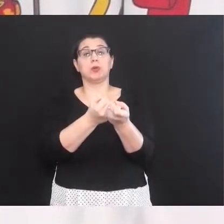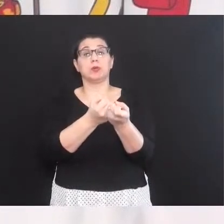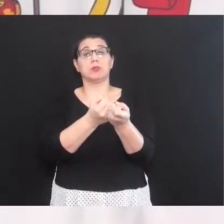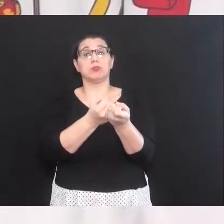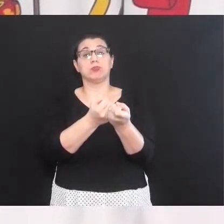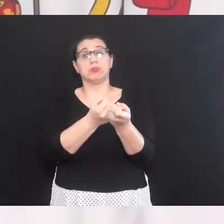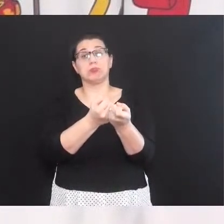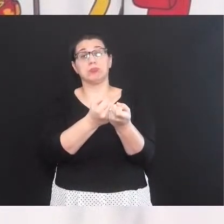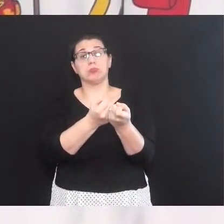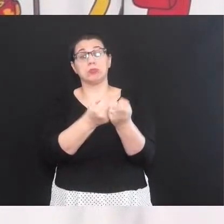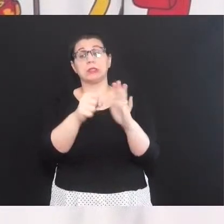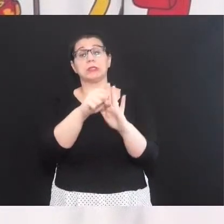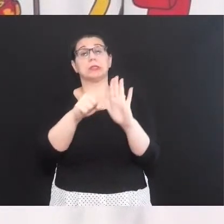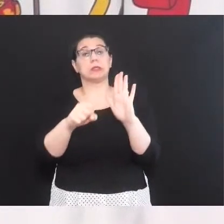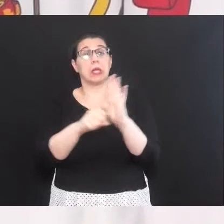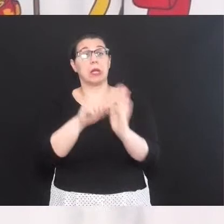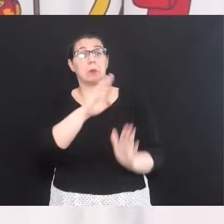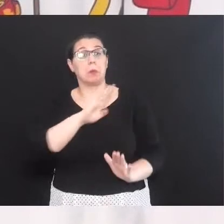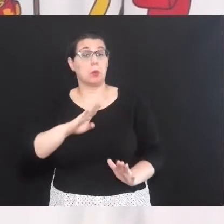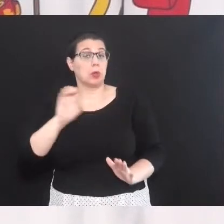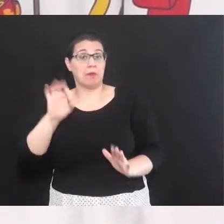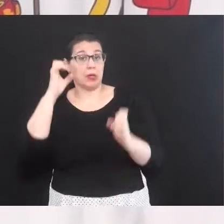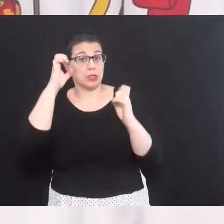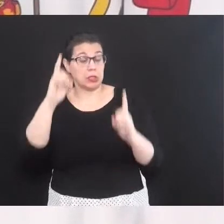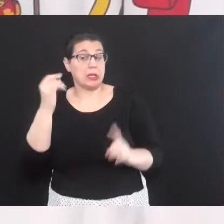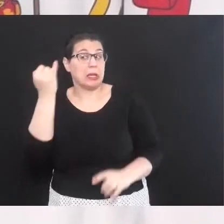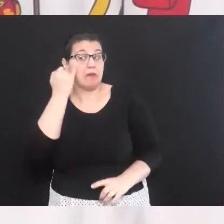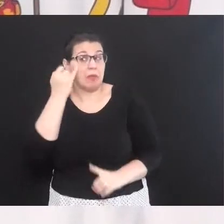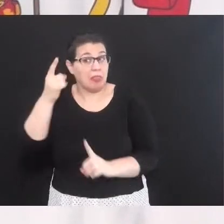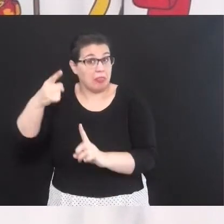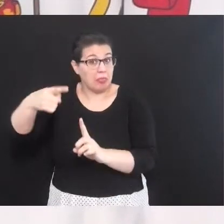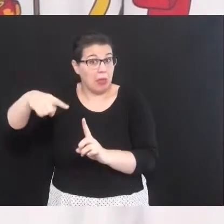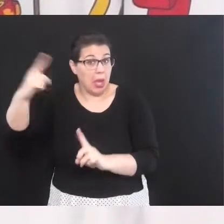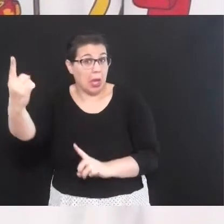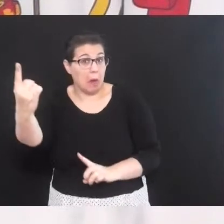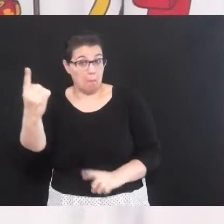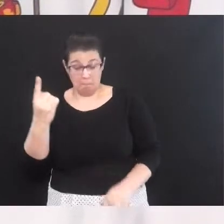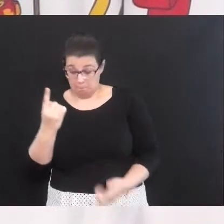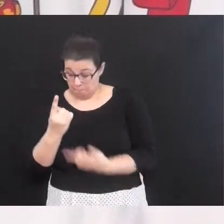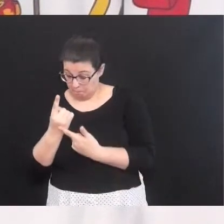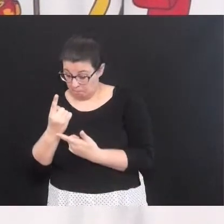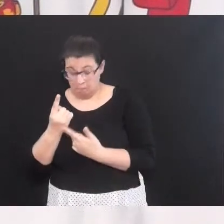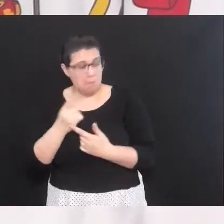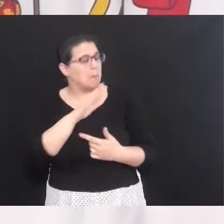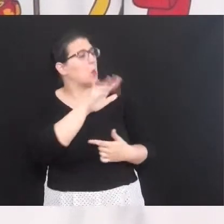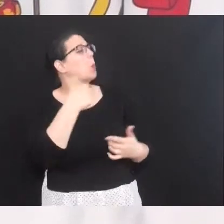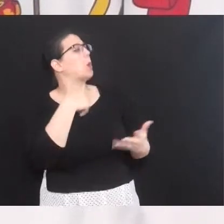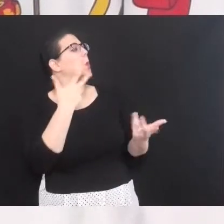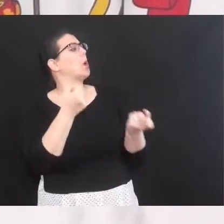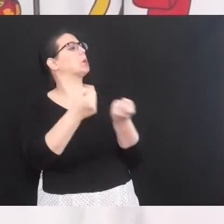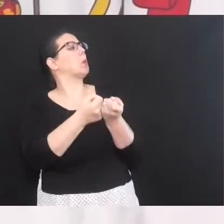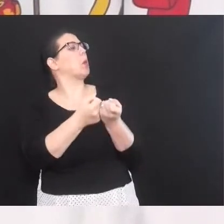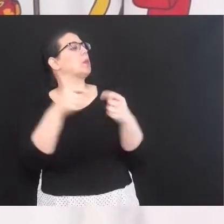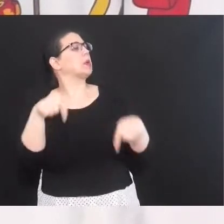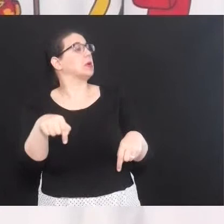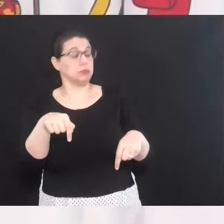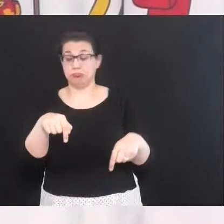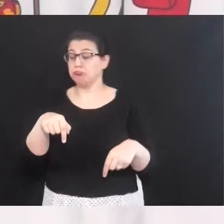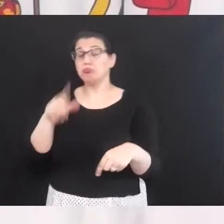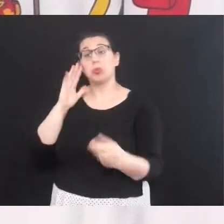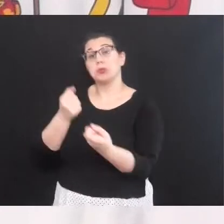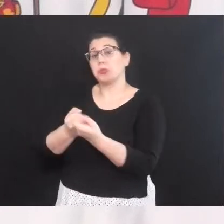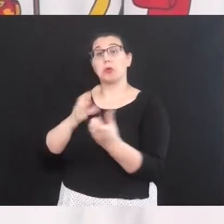our state Board of Education. If they come and they say, this is what we want to do, I'll support it.